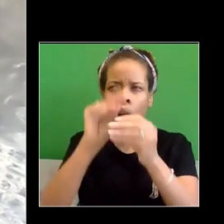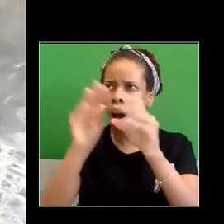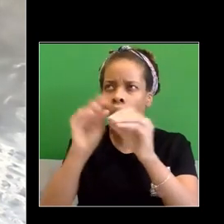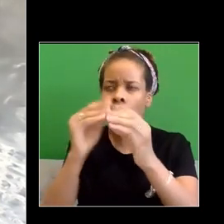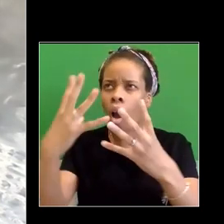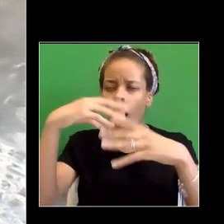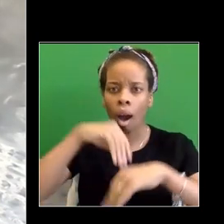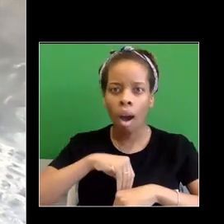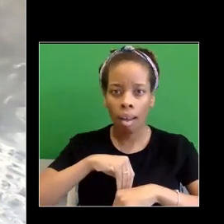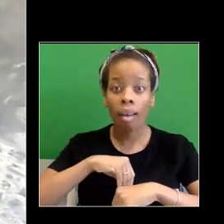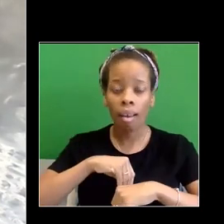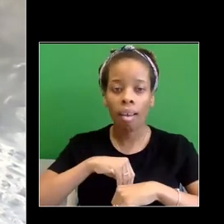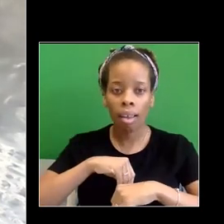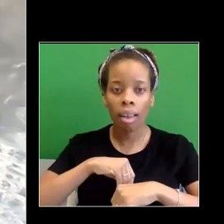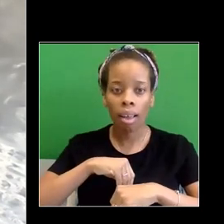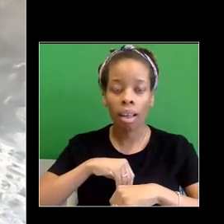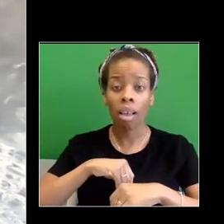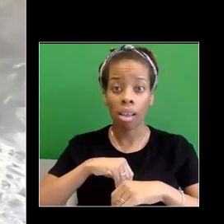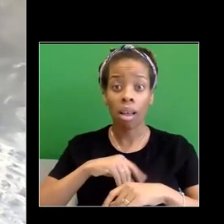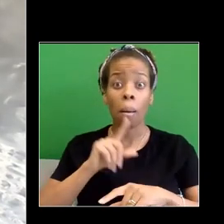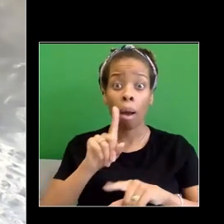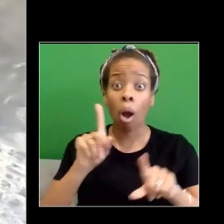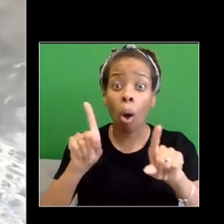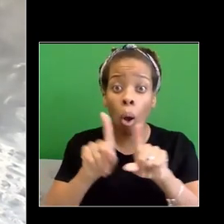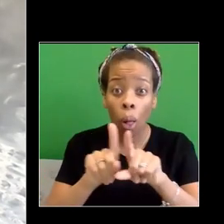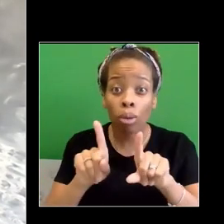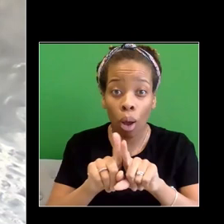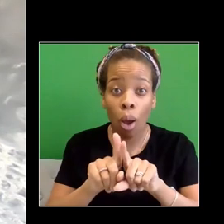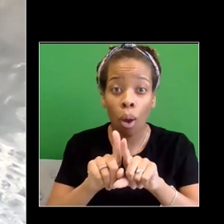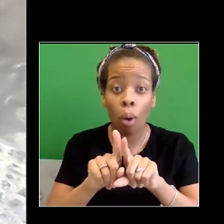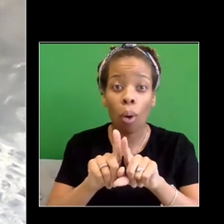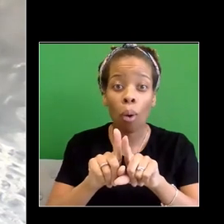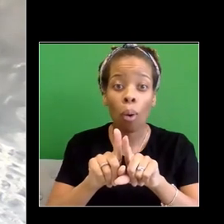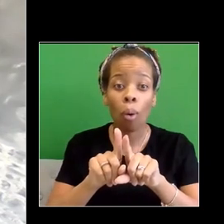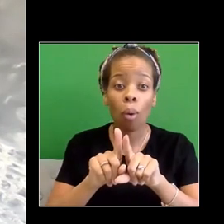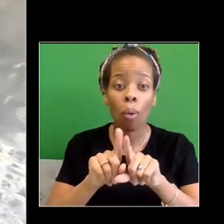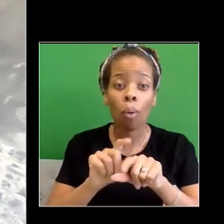use of color, everything else that you would think about with a painting, but then also